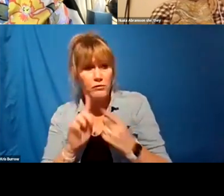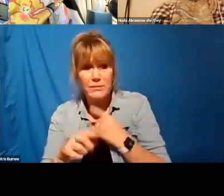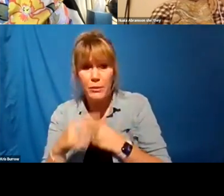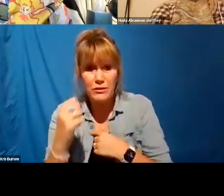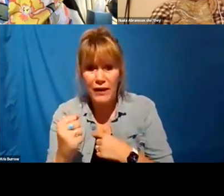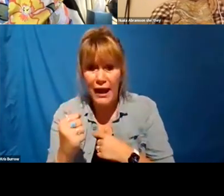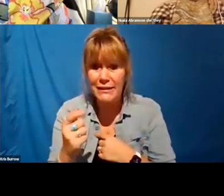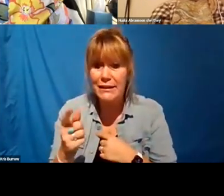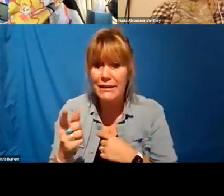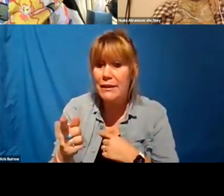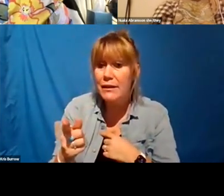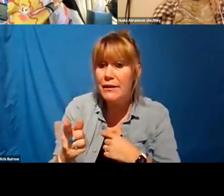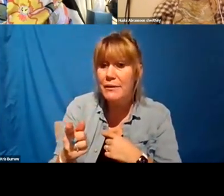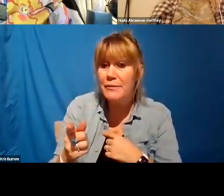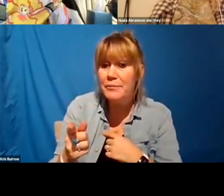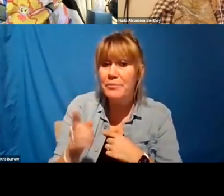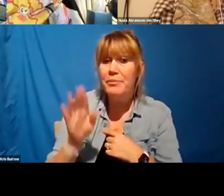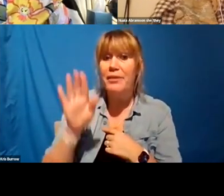You want me to talk?